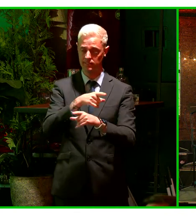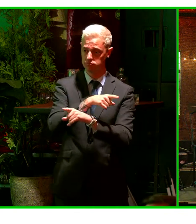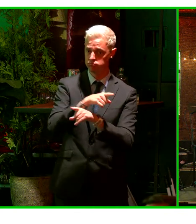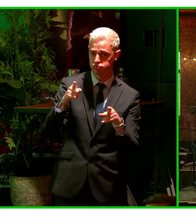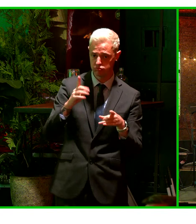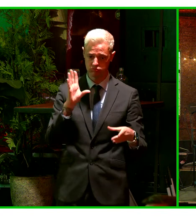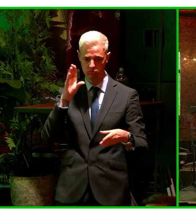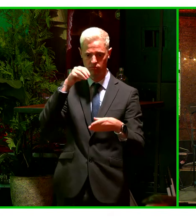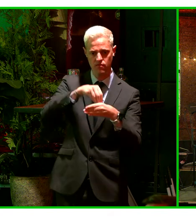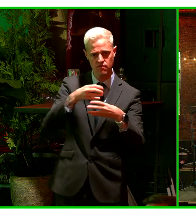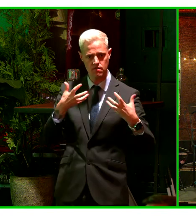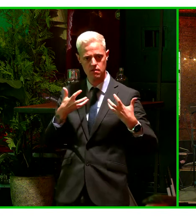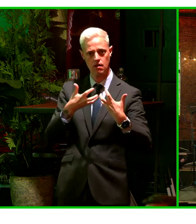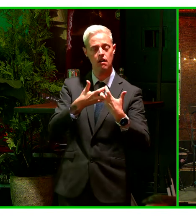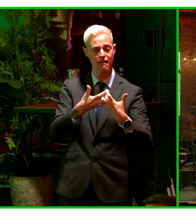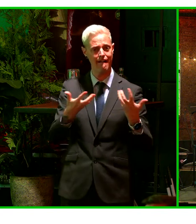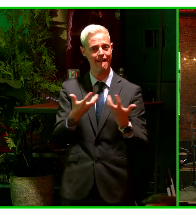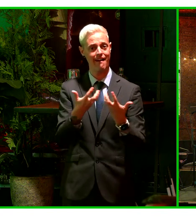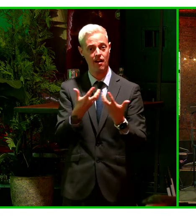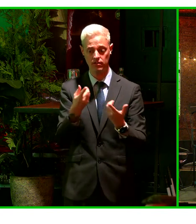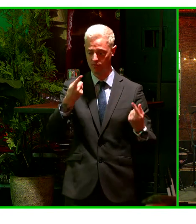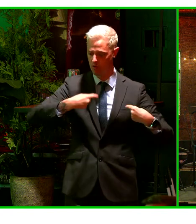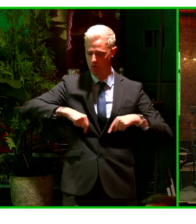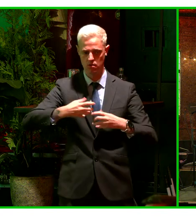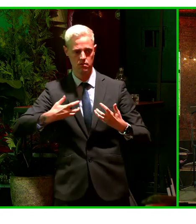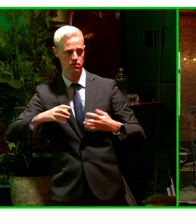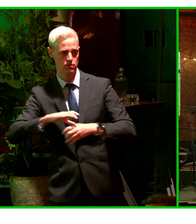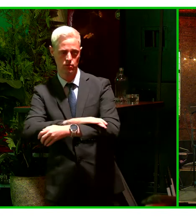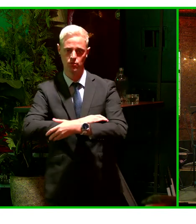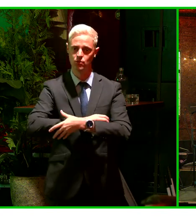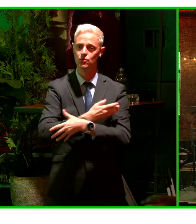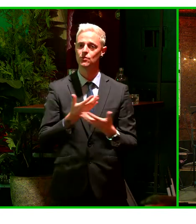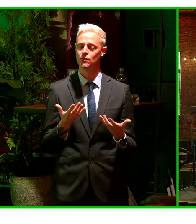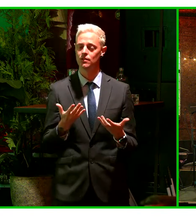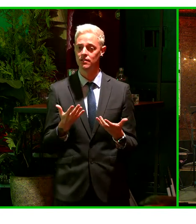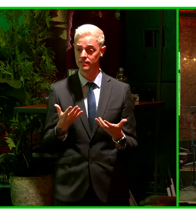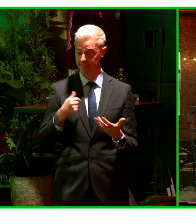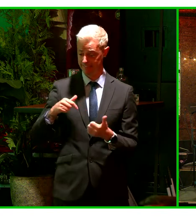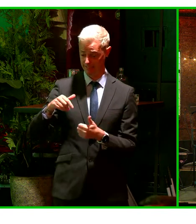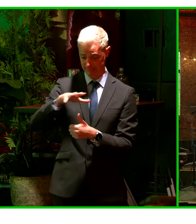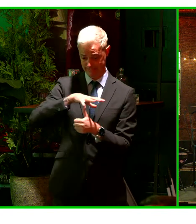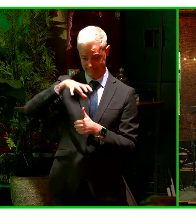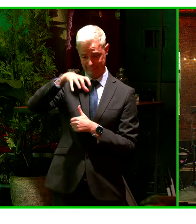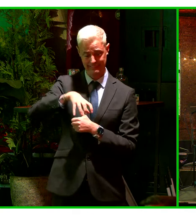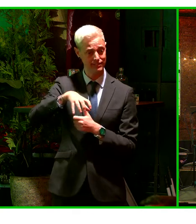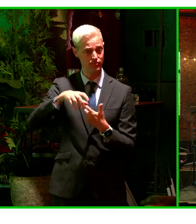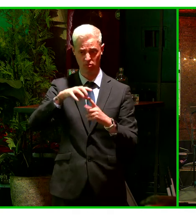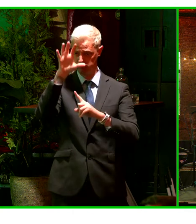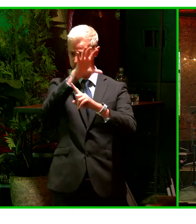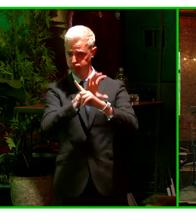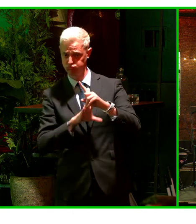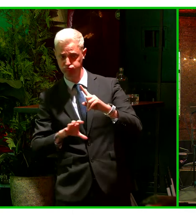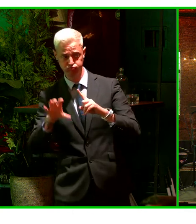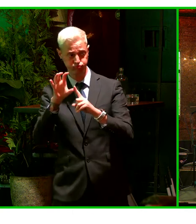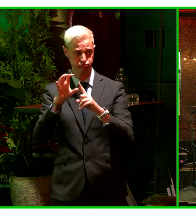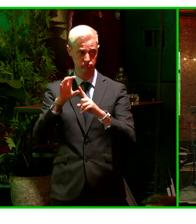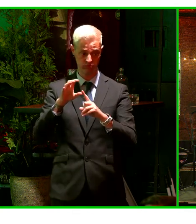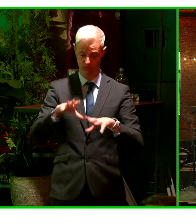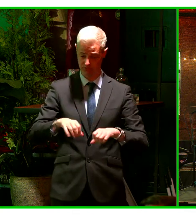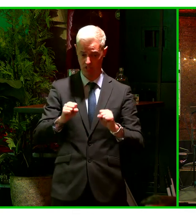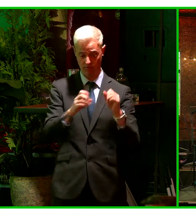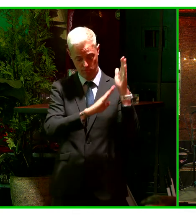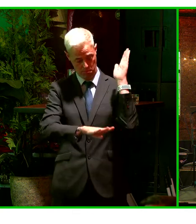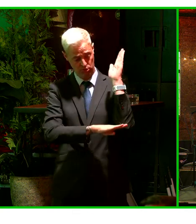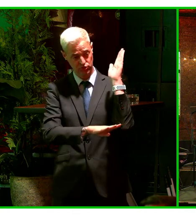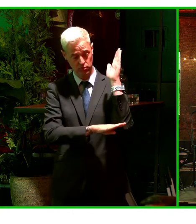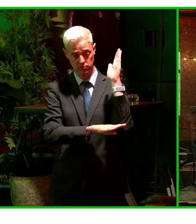this, it is going to be cities, city regions, all parts of the country that will actually drive it from the bottom